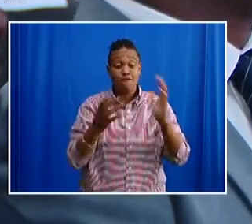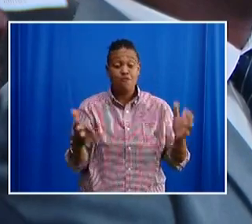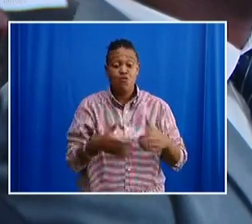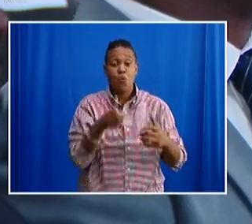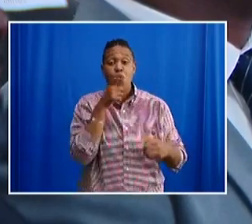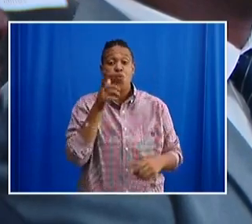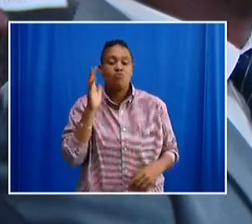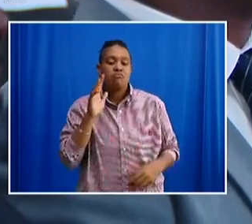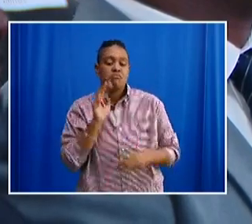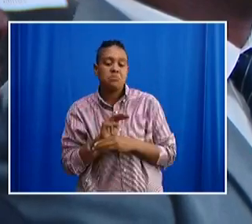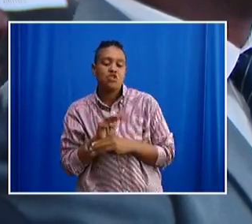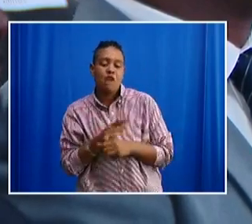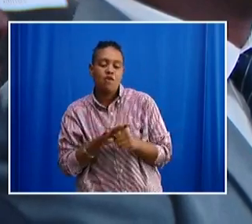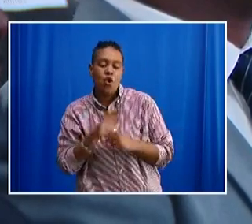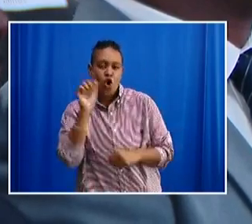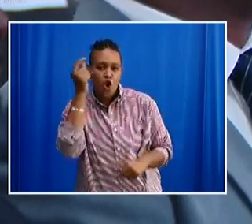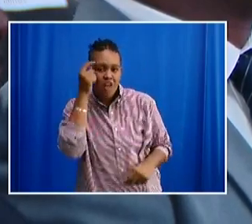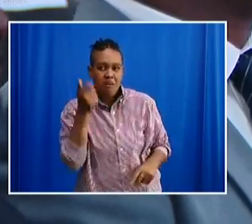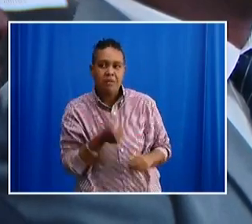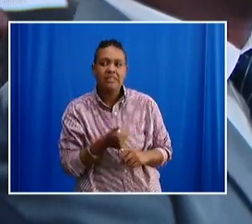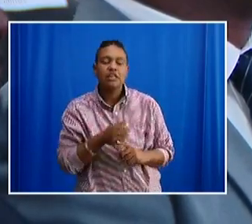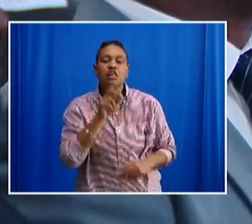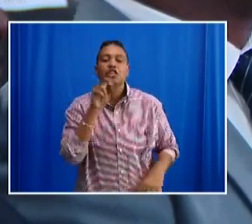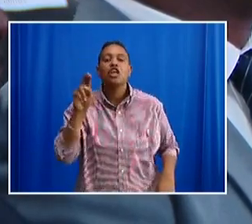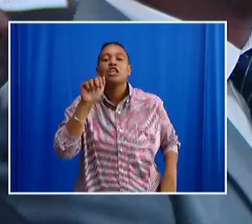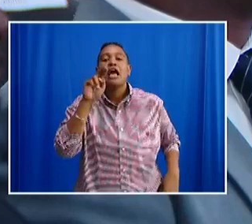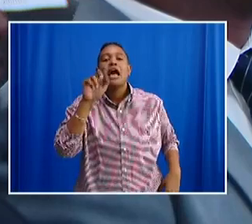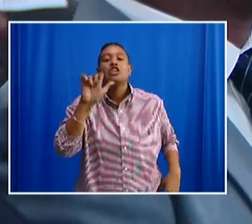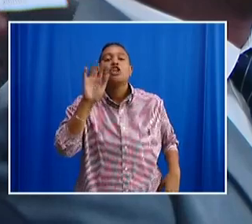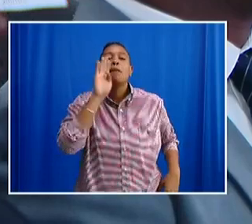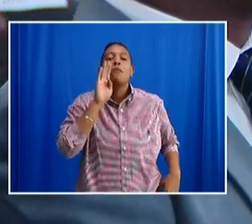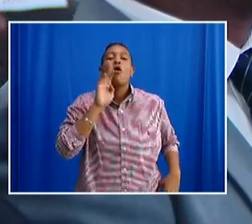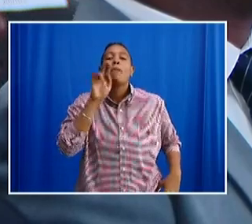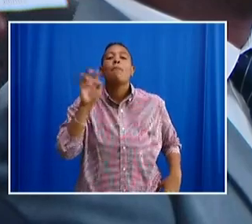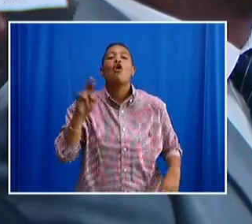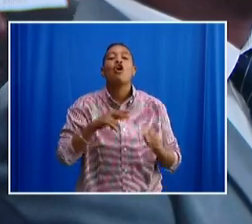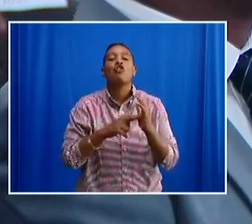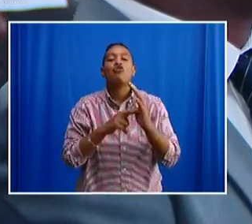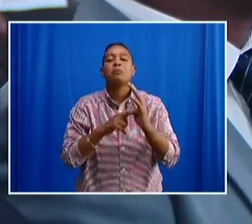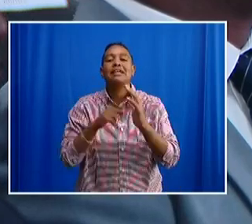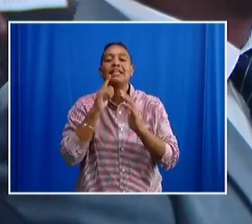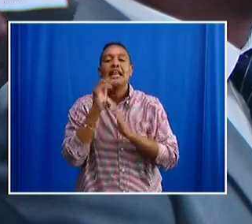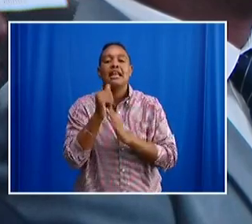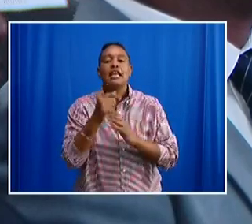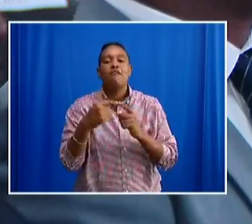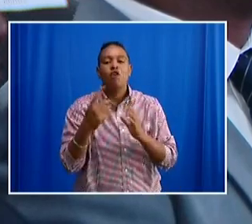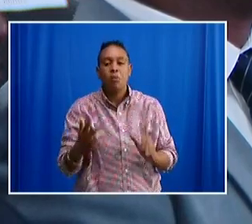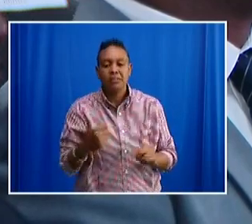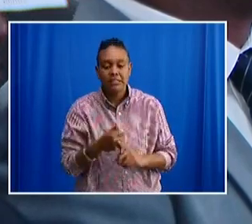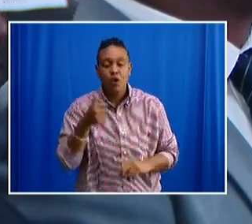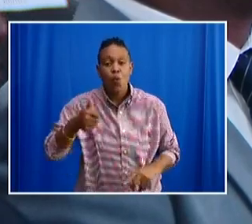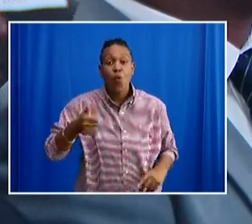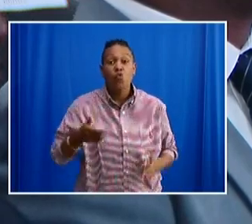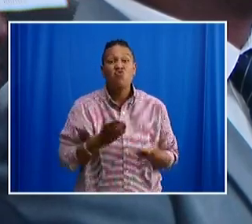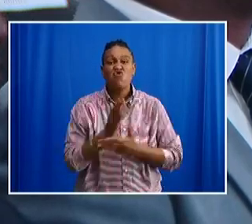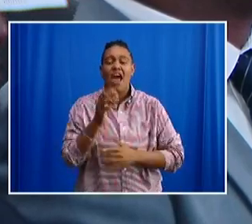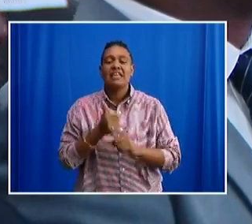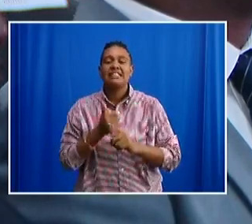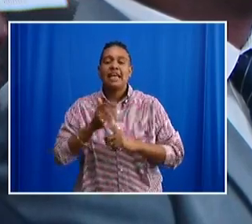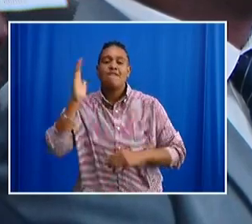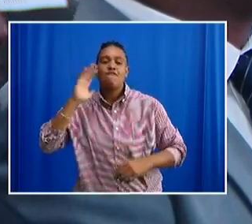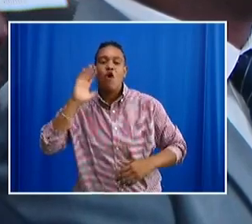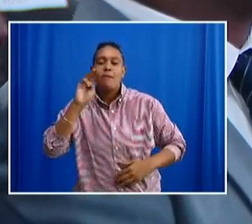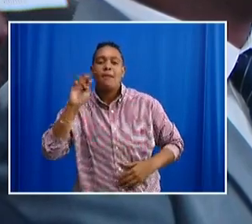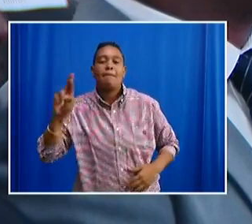Government. Dr. Angela Brown-Burke, representing the leader of the opposition, but in her own rights, former Mayor